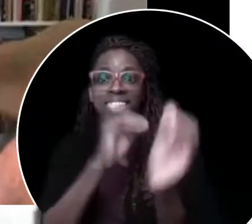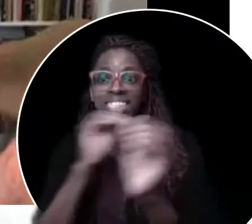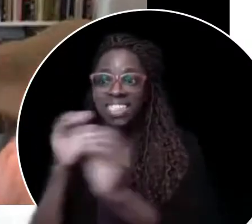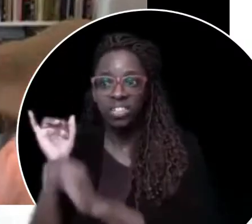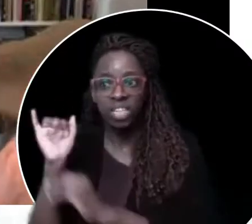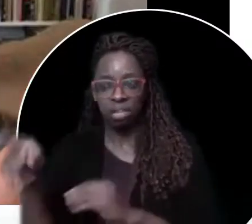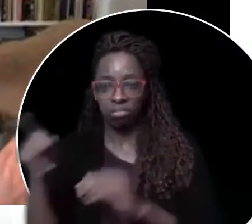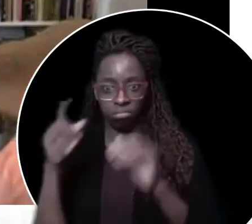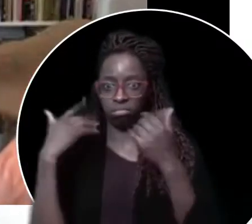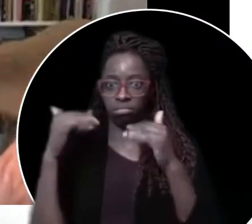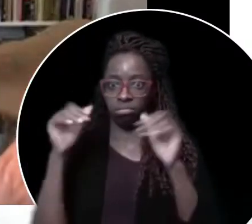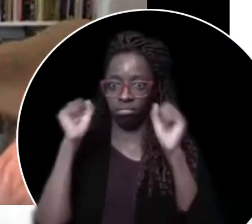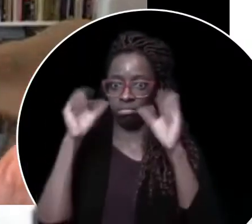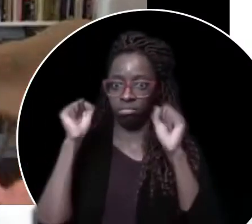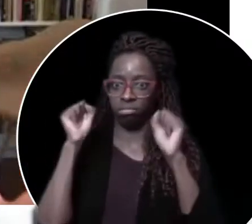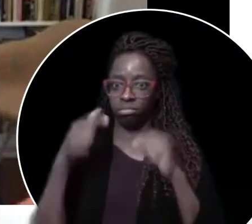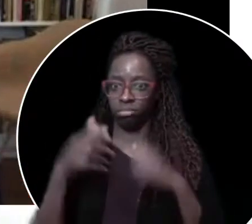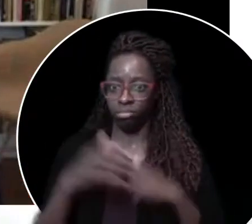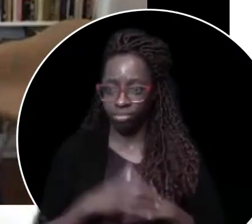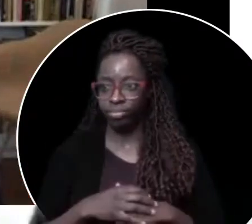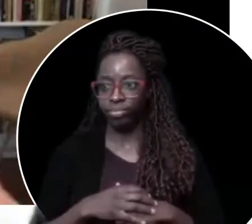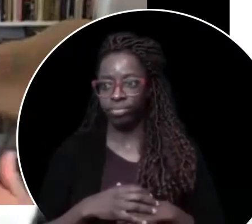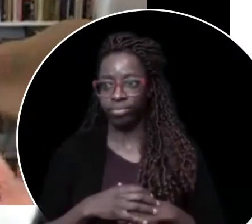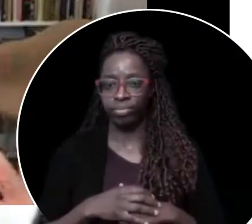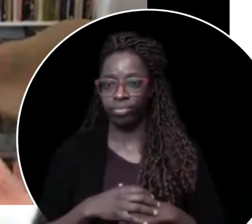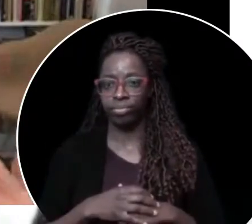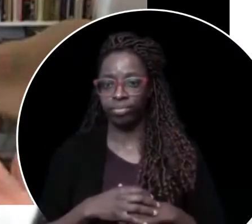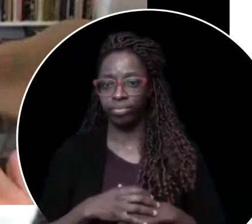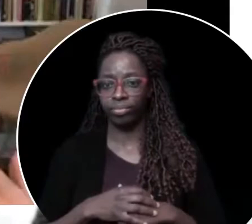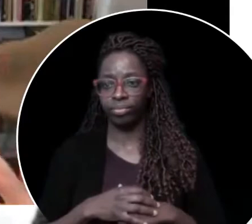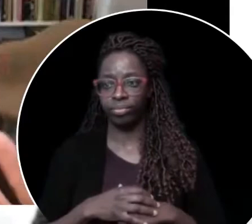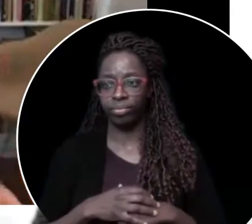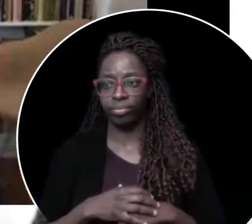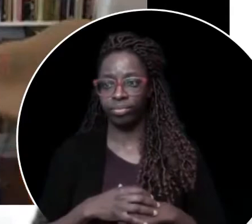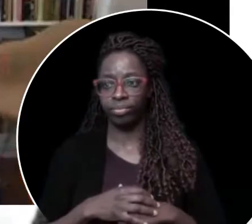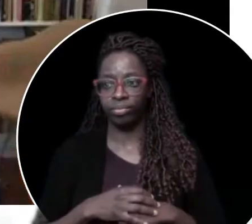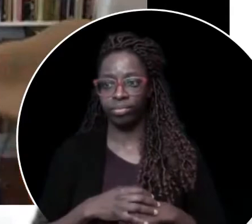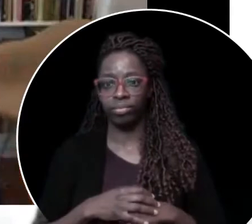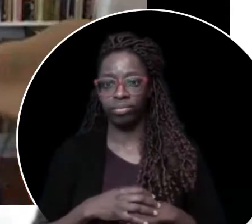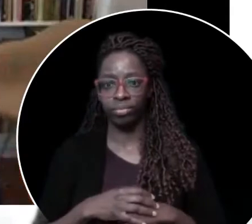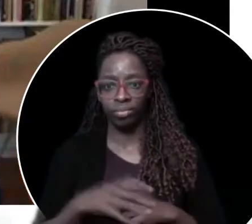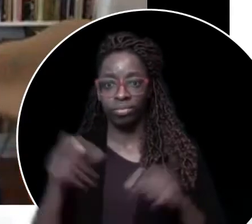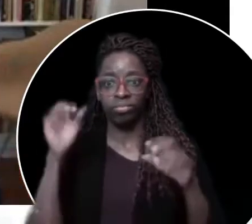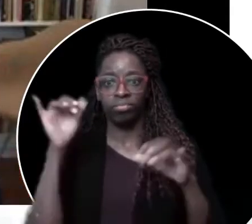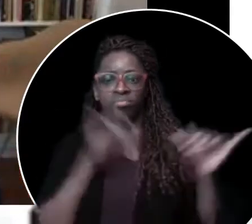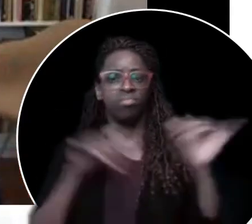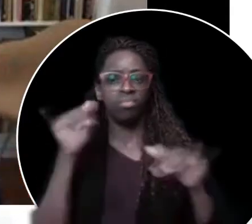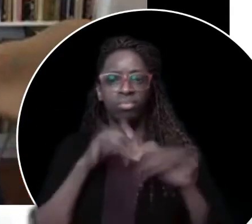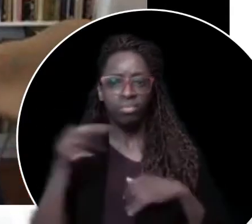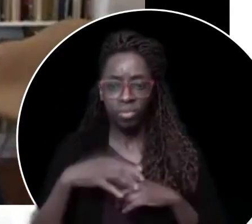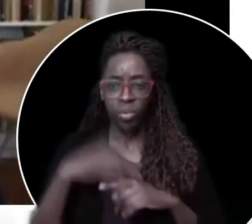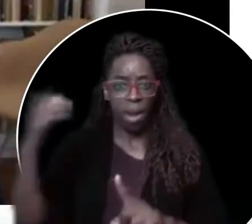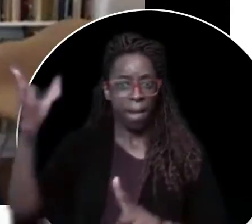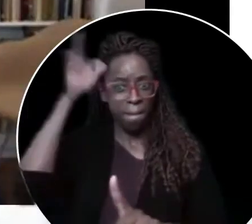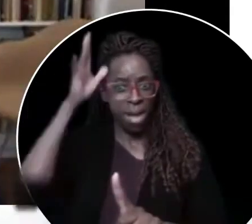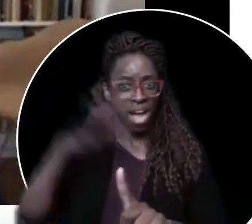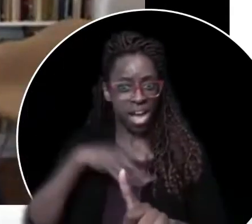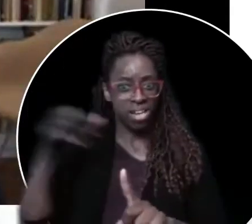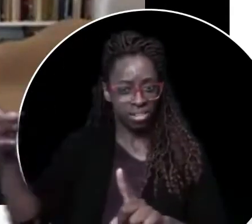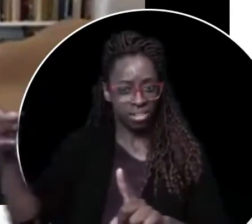One of the men said, when I'm teaching, I almost feel free.